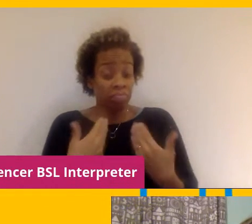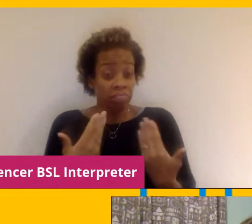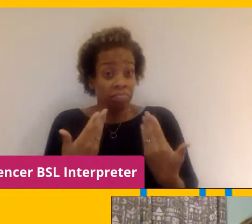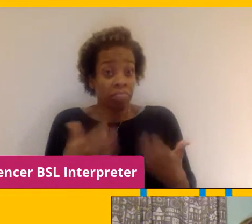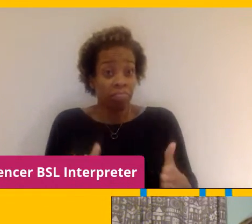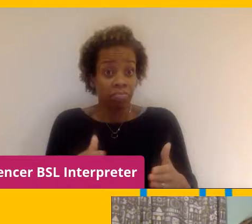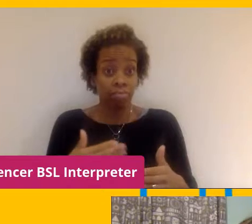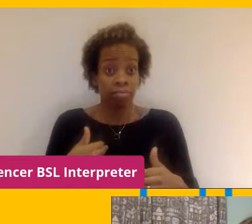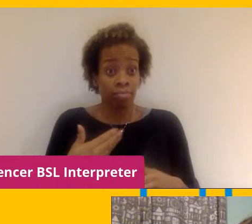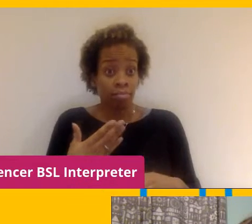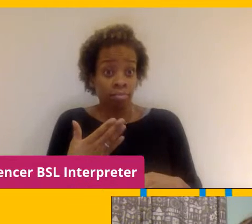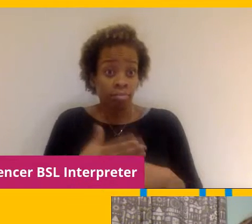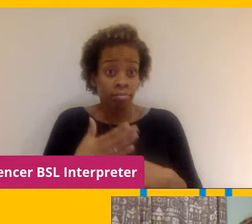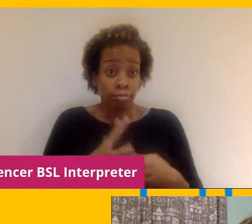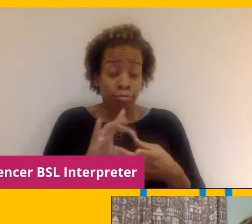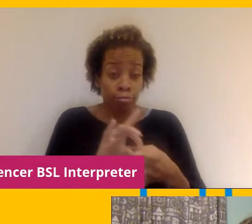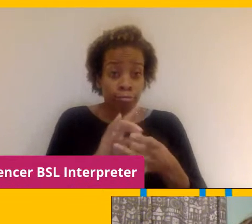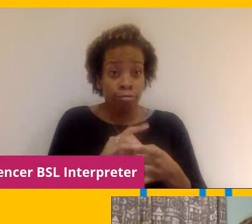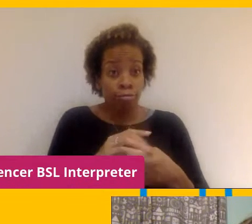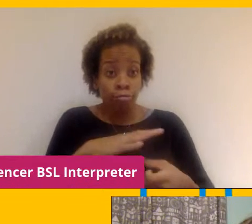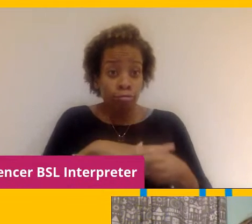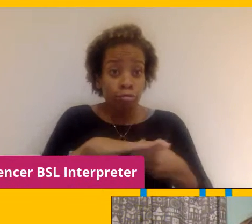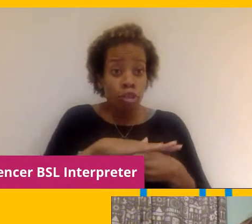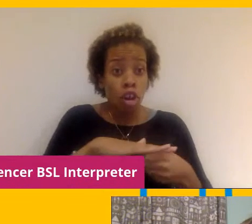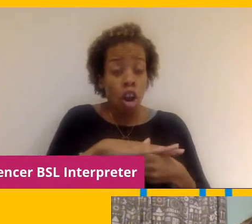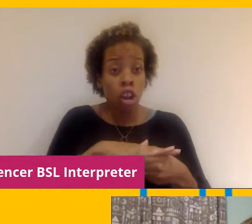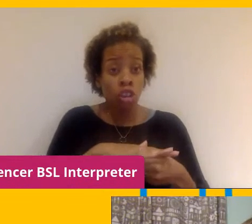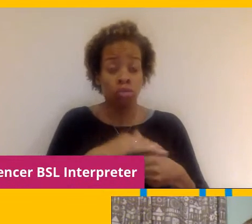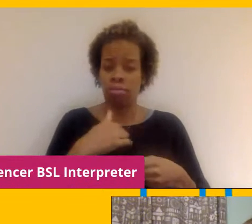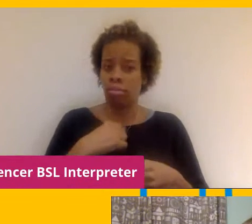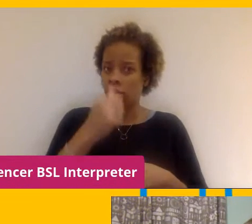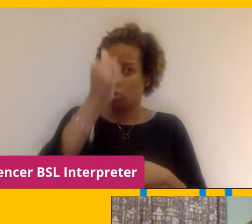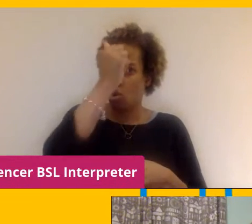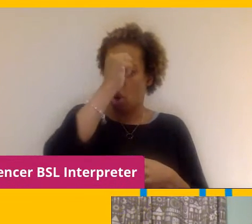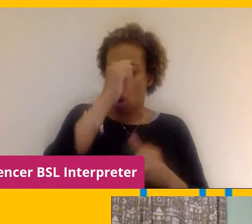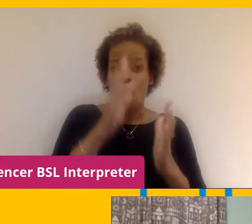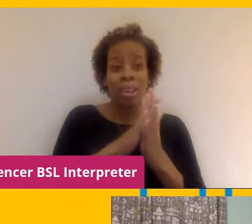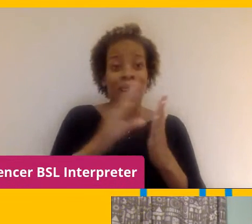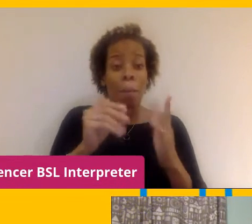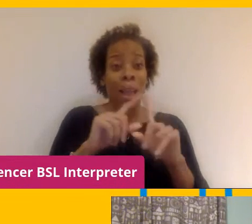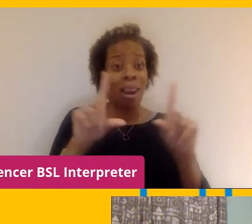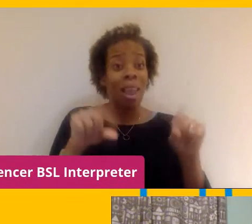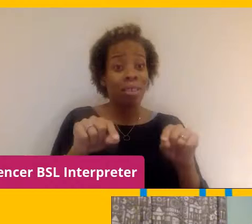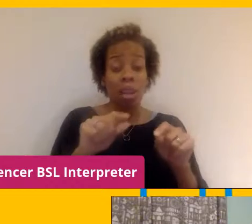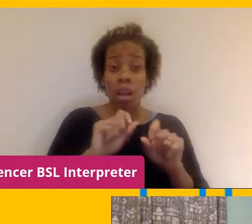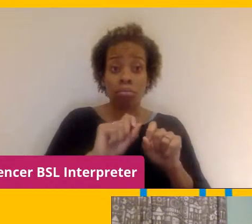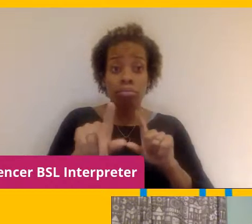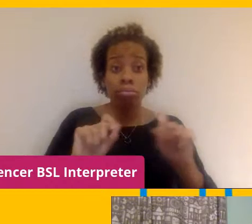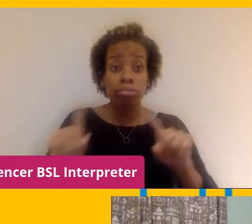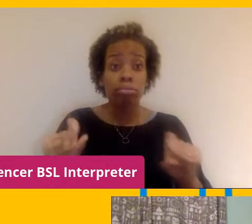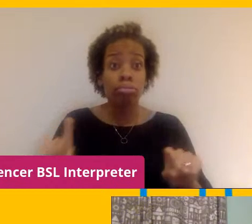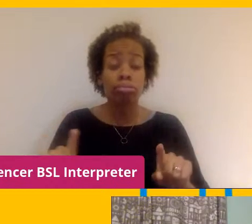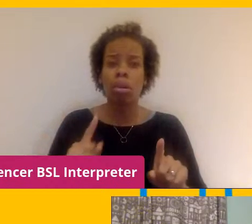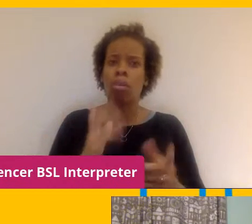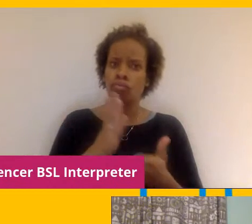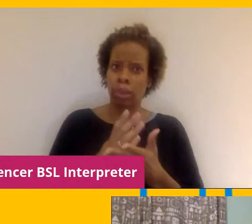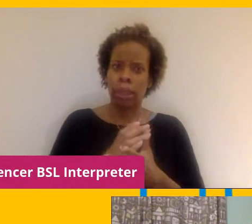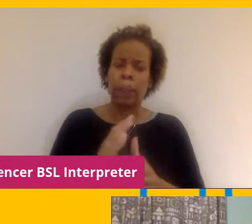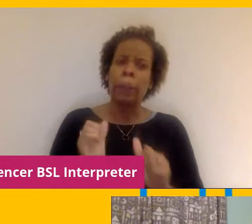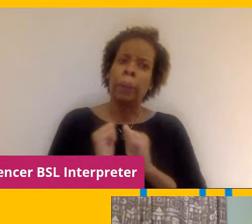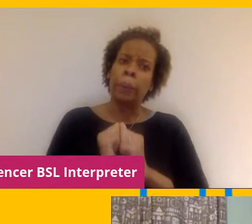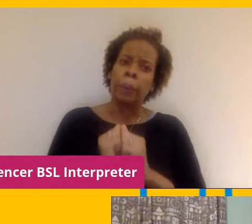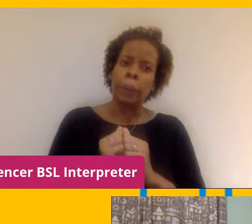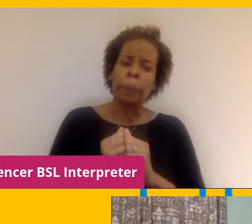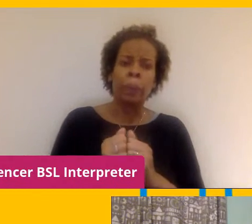active at a branch level, I know that those template letters in particular have been really useful for individuals who haven't been sure how to approach their line